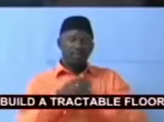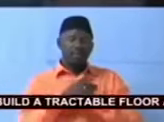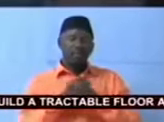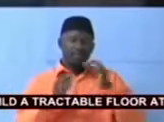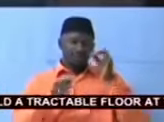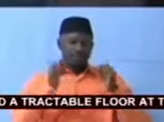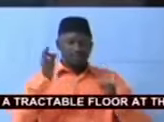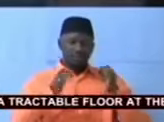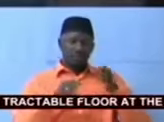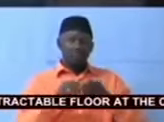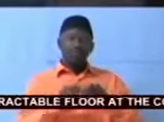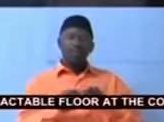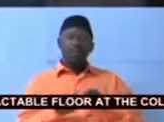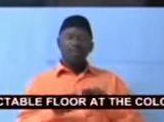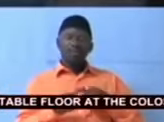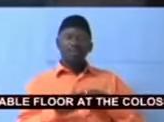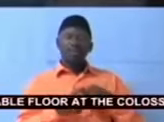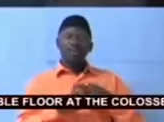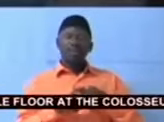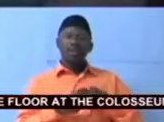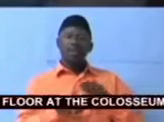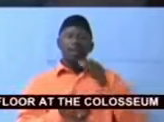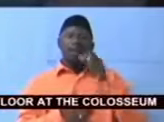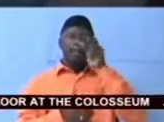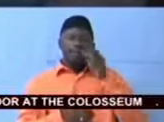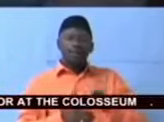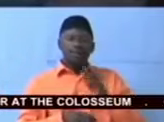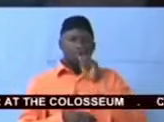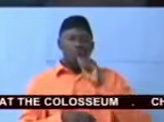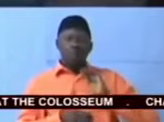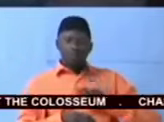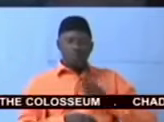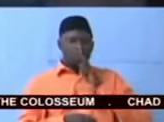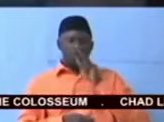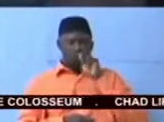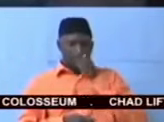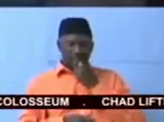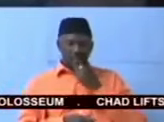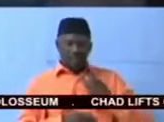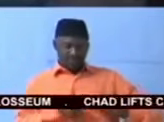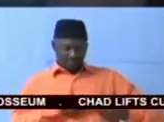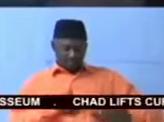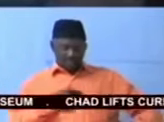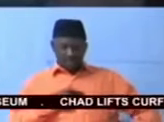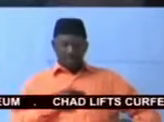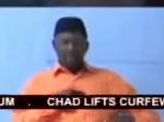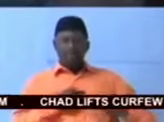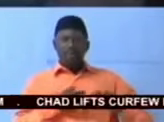the autopsy report ci ko lu nak li nga xamné moy bataxel bi woné né koku